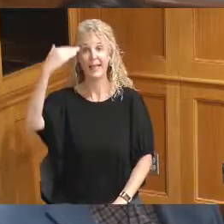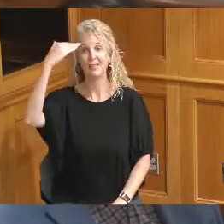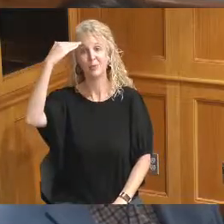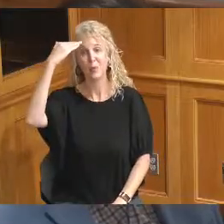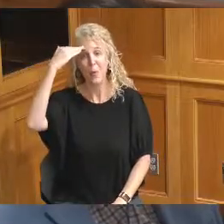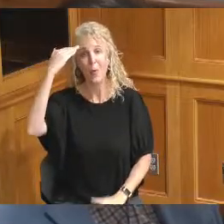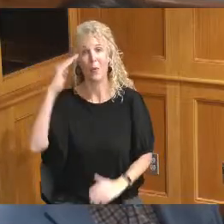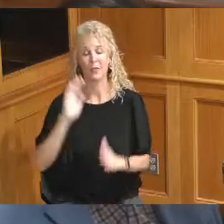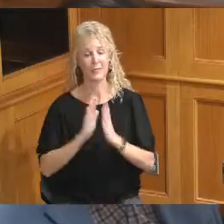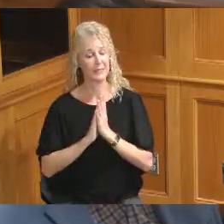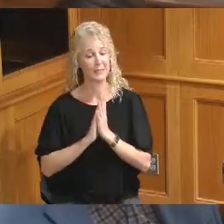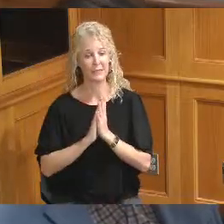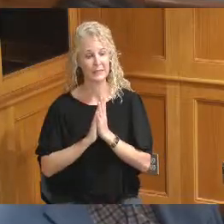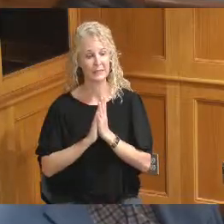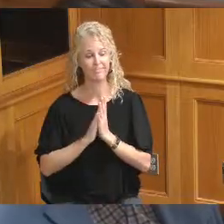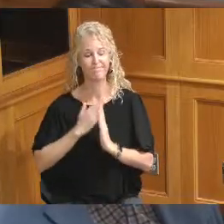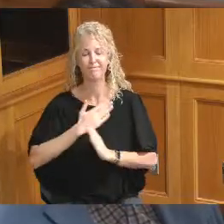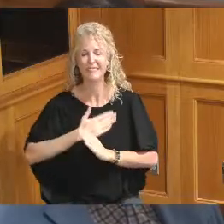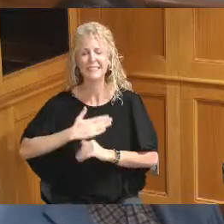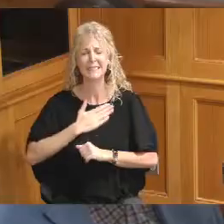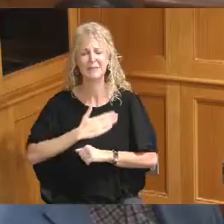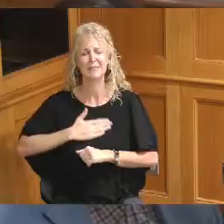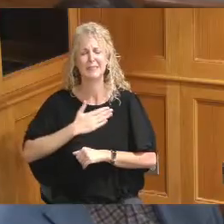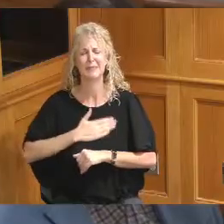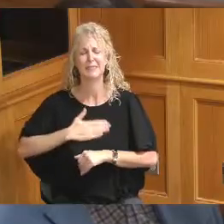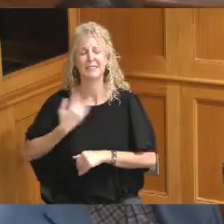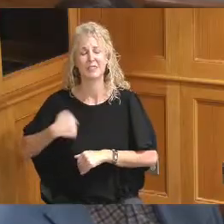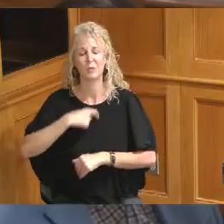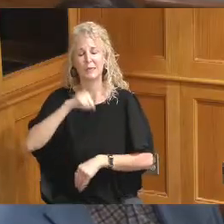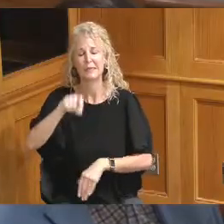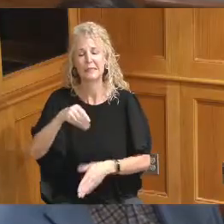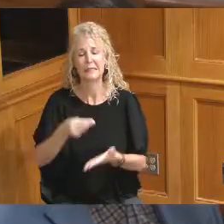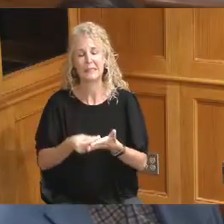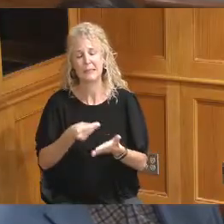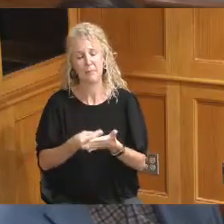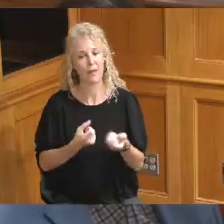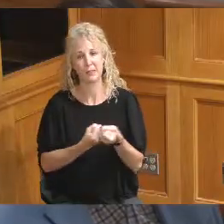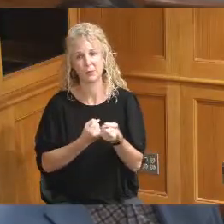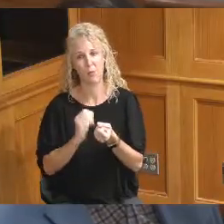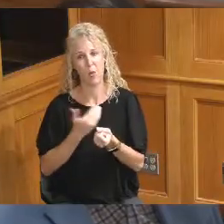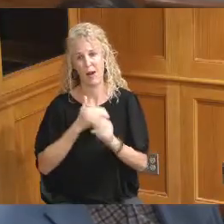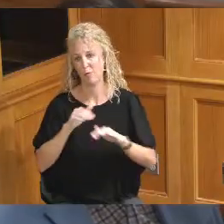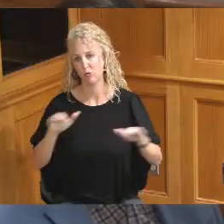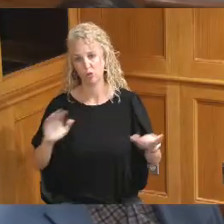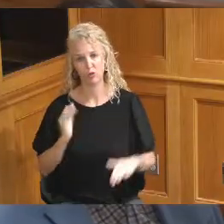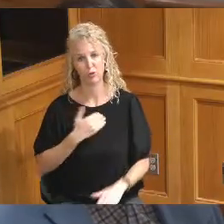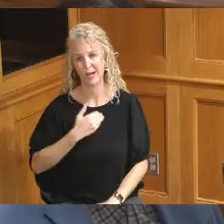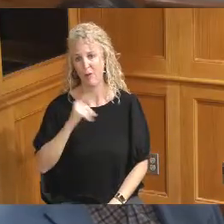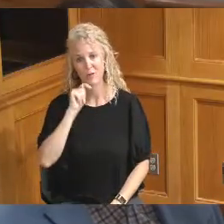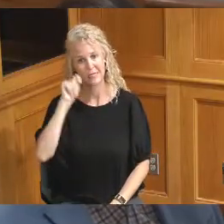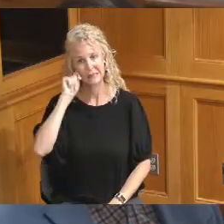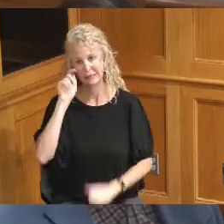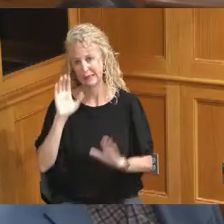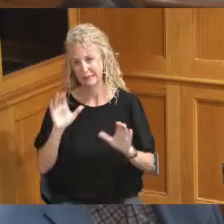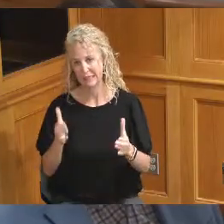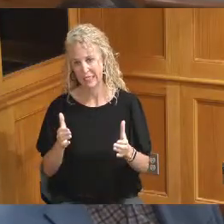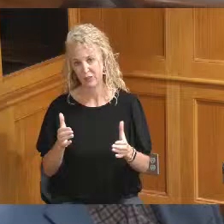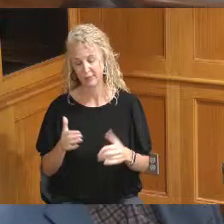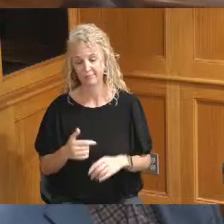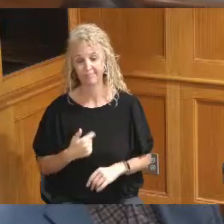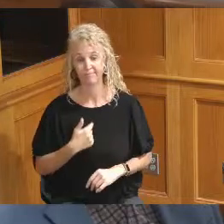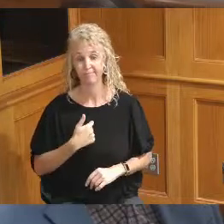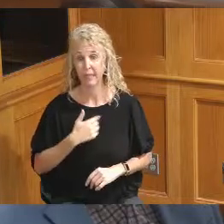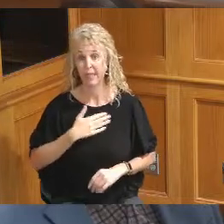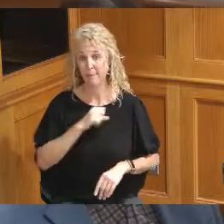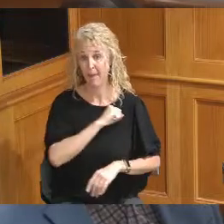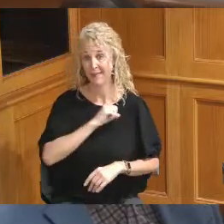please just continue to funnel funds that through. Our team has over 300 years in